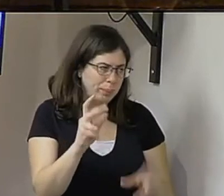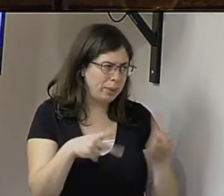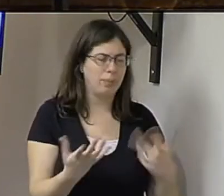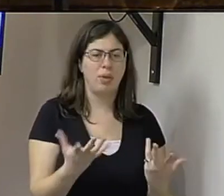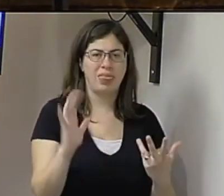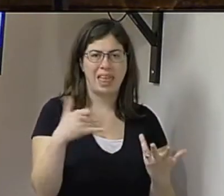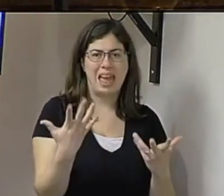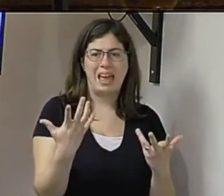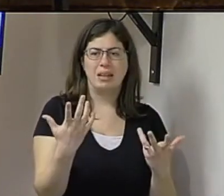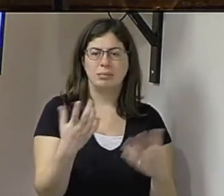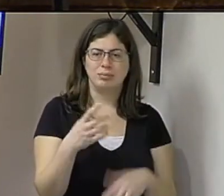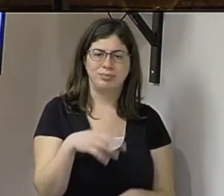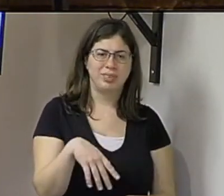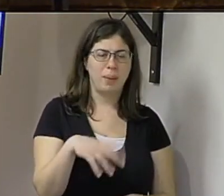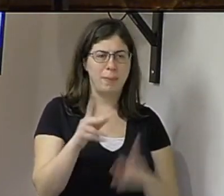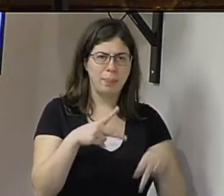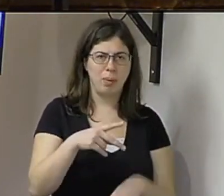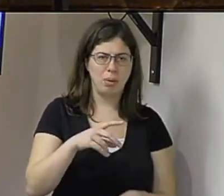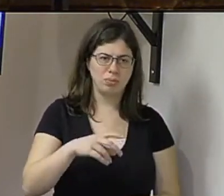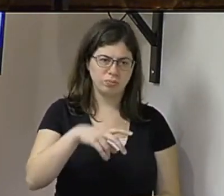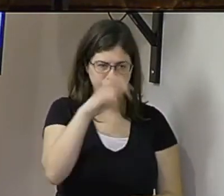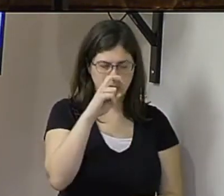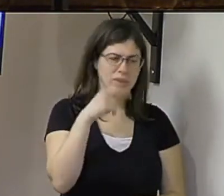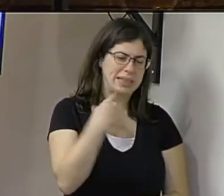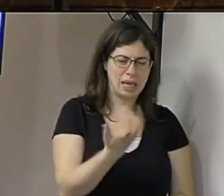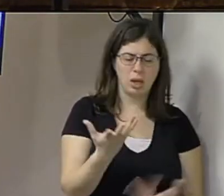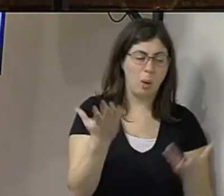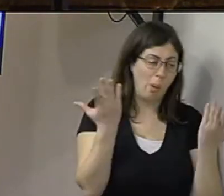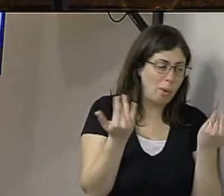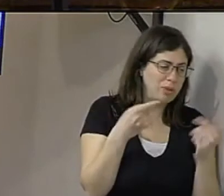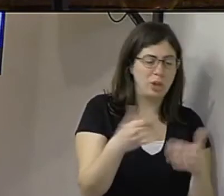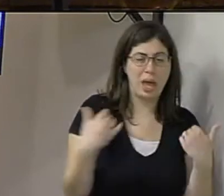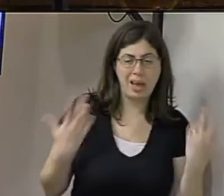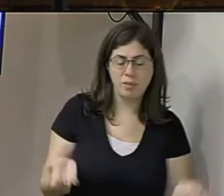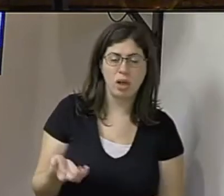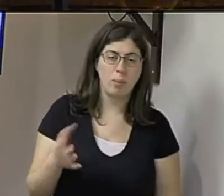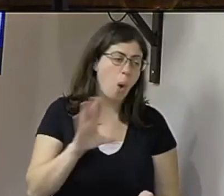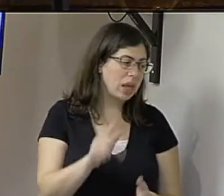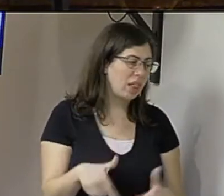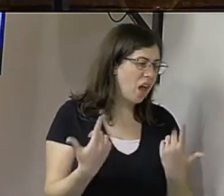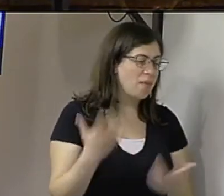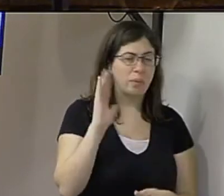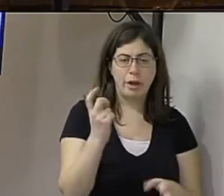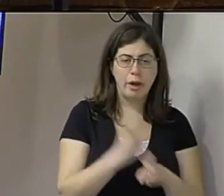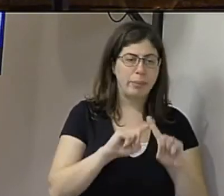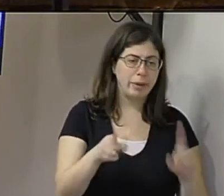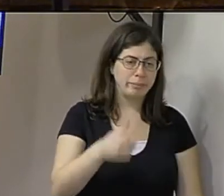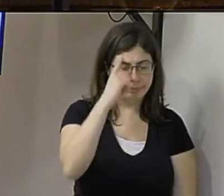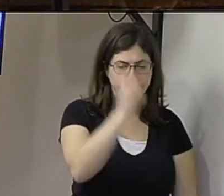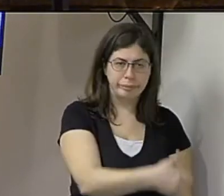big thread that's in our culture right now is Stoic people coming and saying, well, you know, just hopefully you have an okay life. It's going to be really hard, but you'll figure it